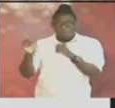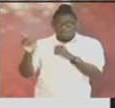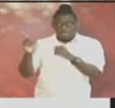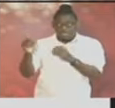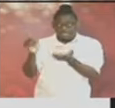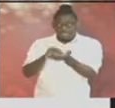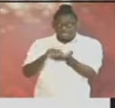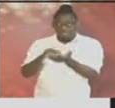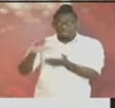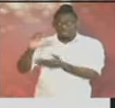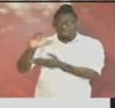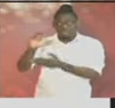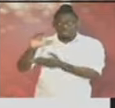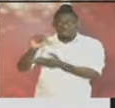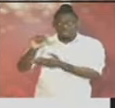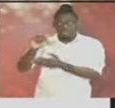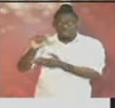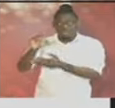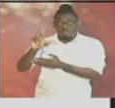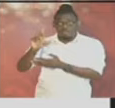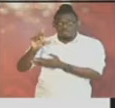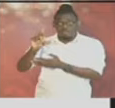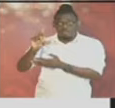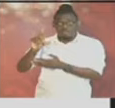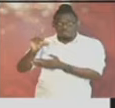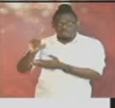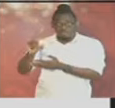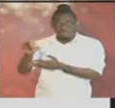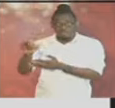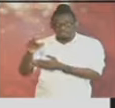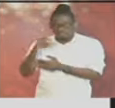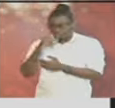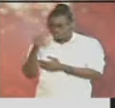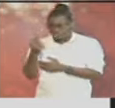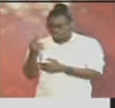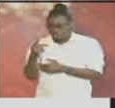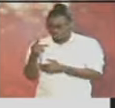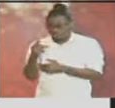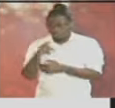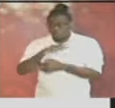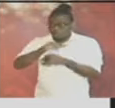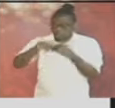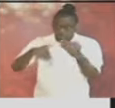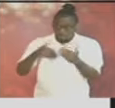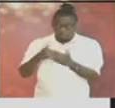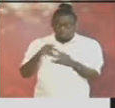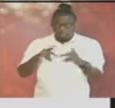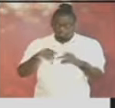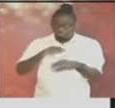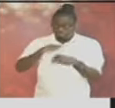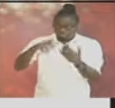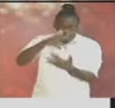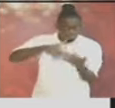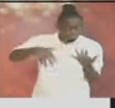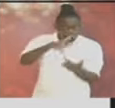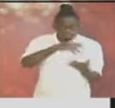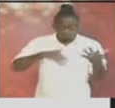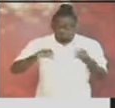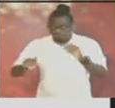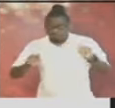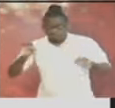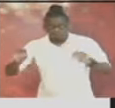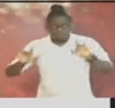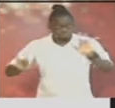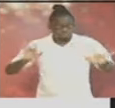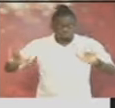looks. This is not just the persons who would have tested positive. We are looking at all the persons swabbed, because when you turn positive, we go